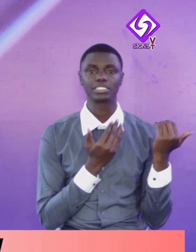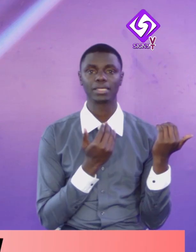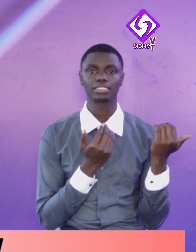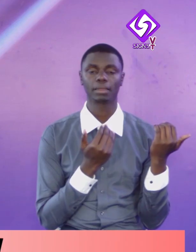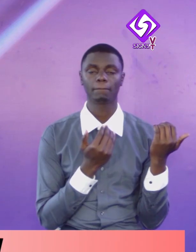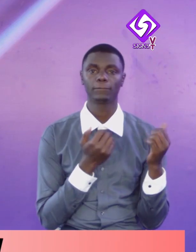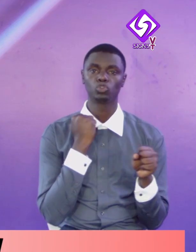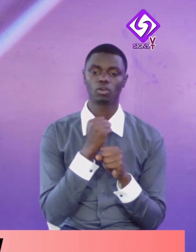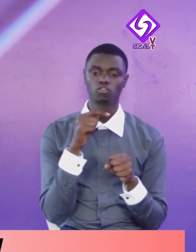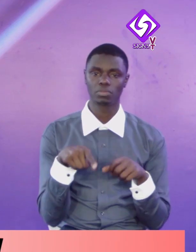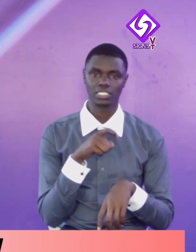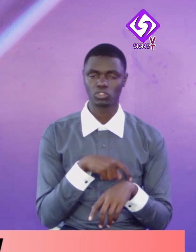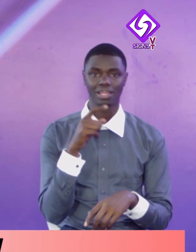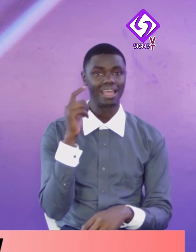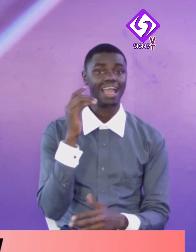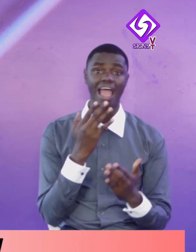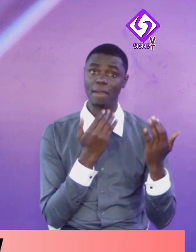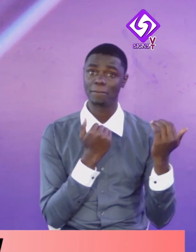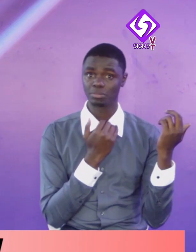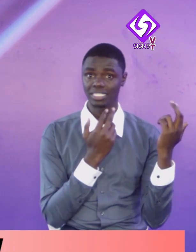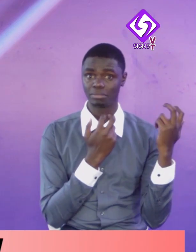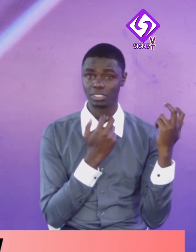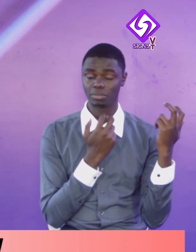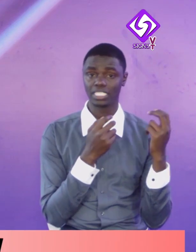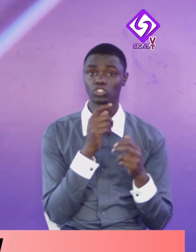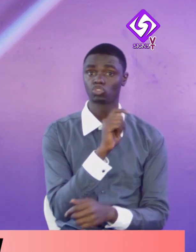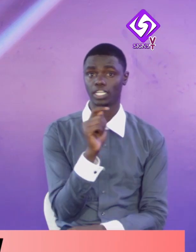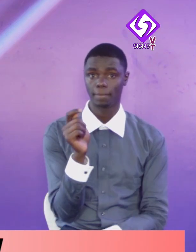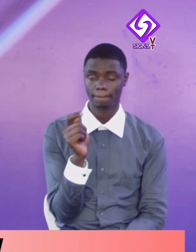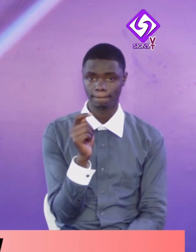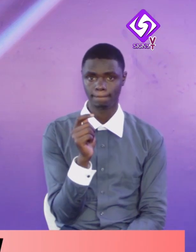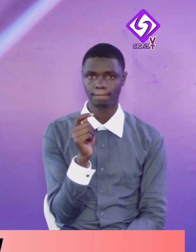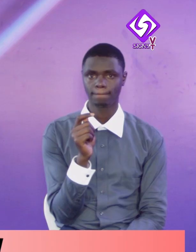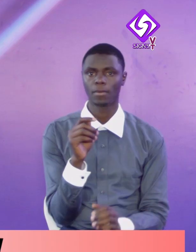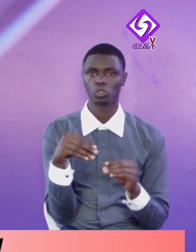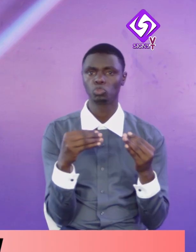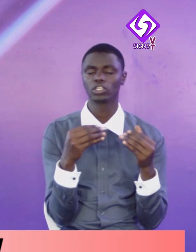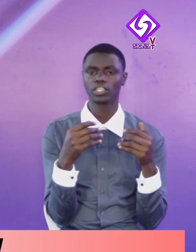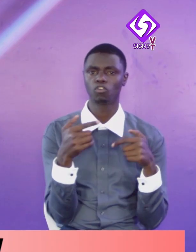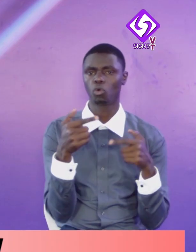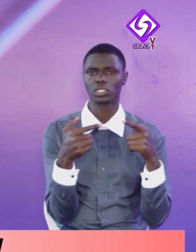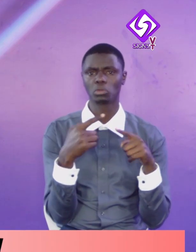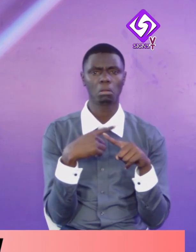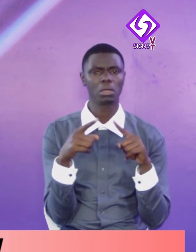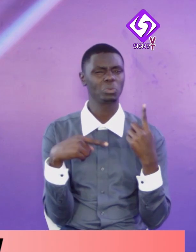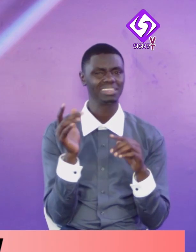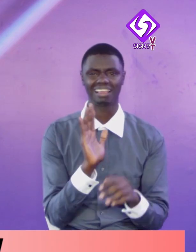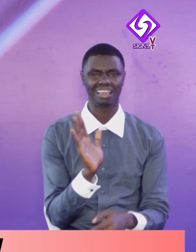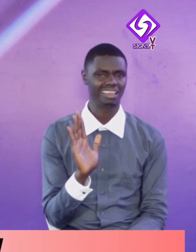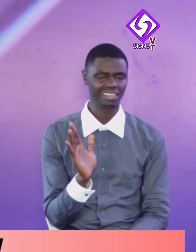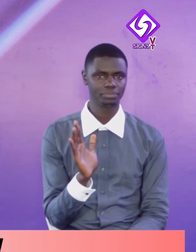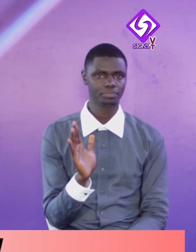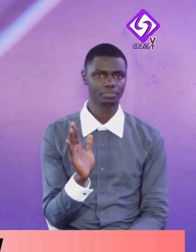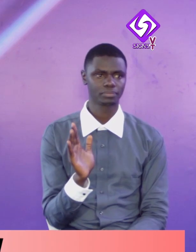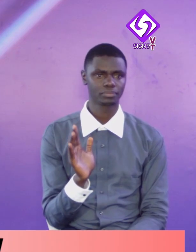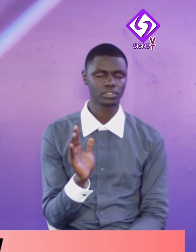season? I expect Tottenham to give that competition, but not winning the league. Yeah. So in your